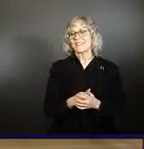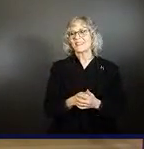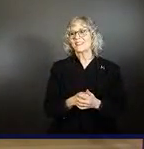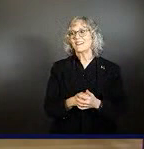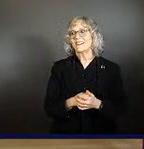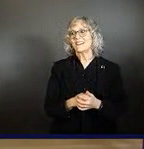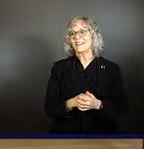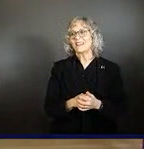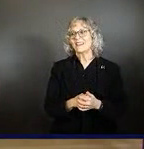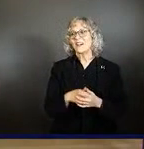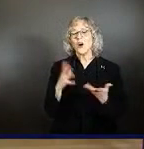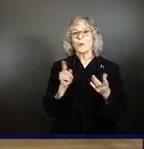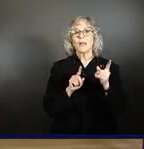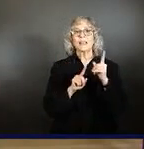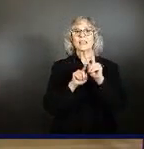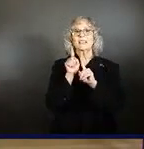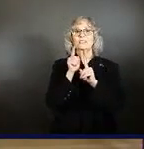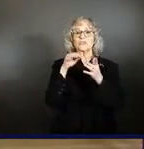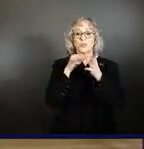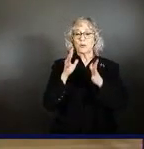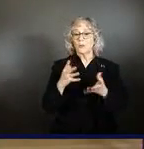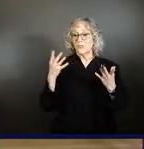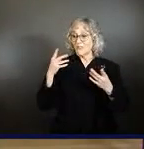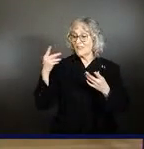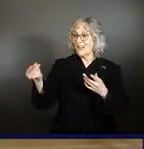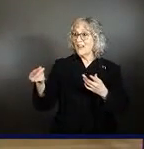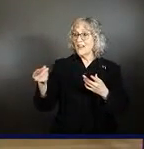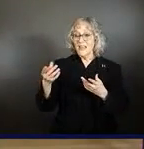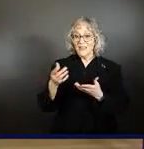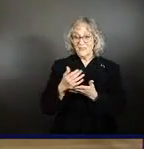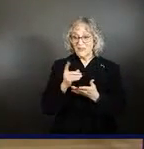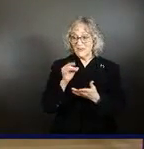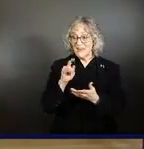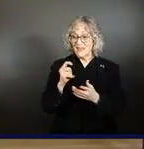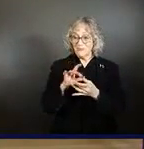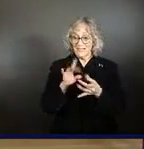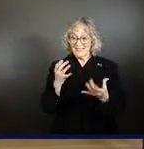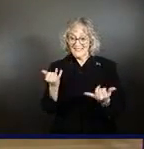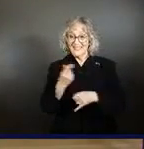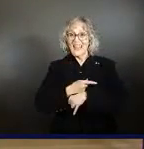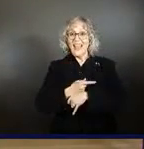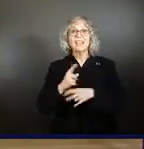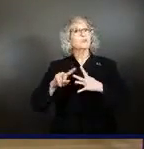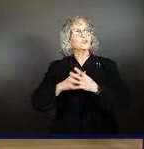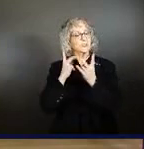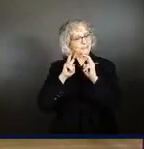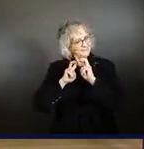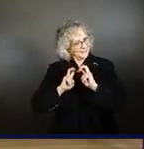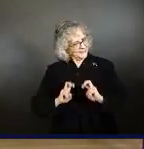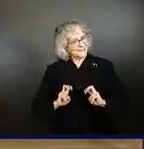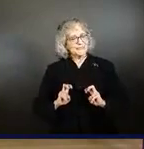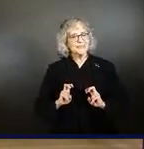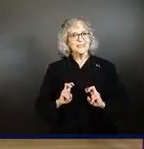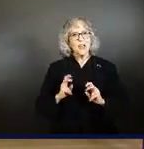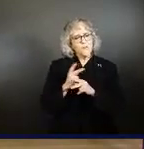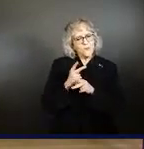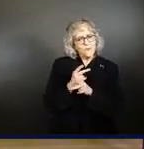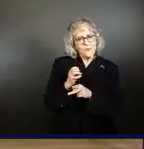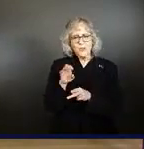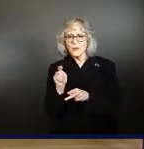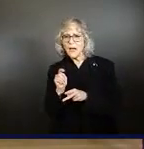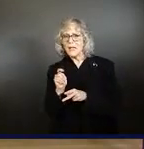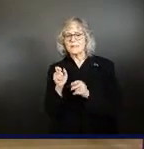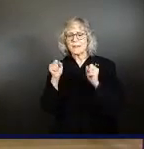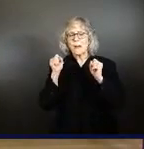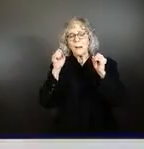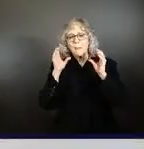There are already astronomers out there who have taken data that was released today and are starting to analyze them and figure out the amazing